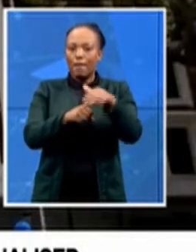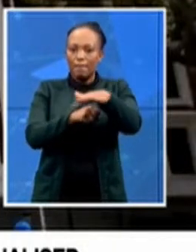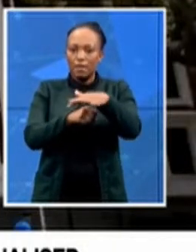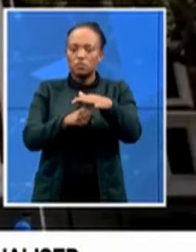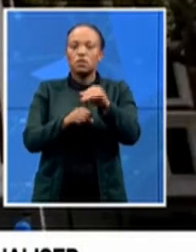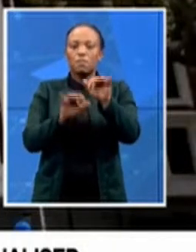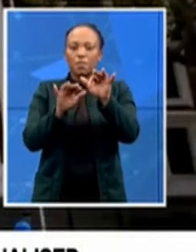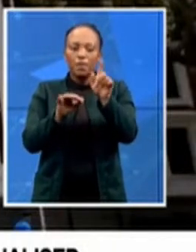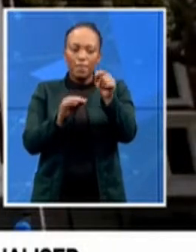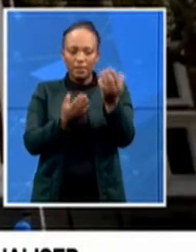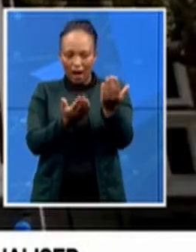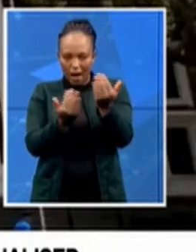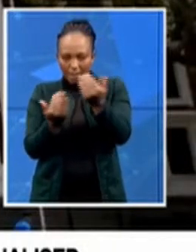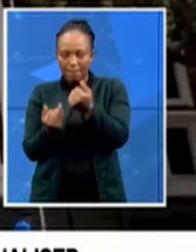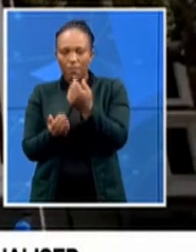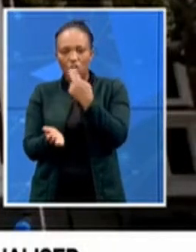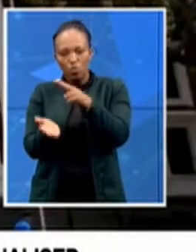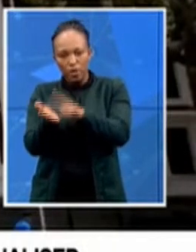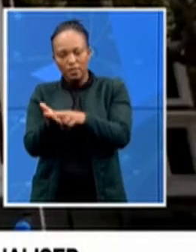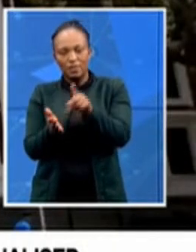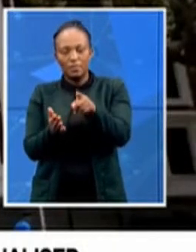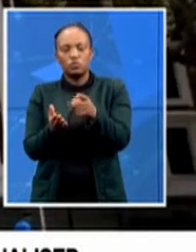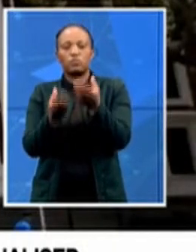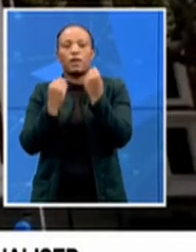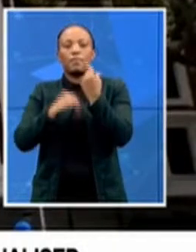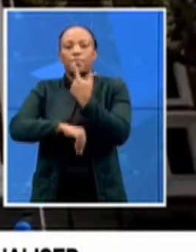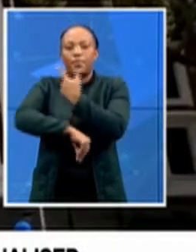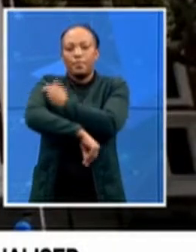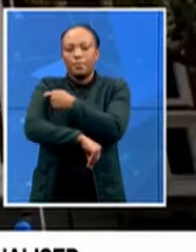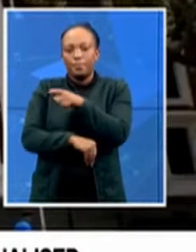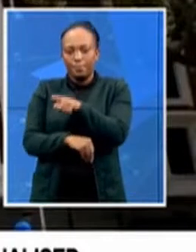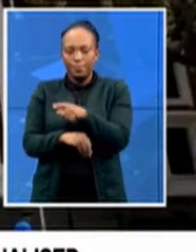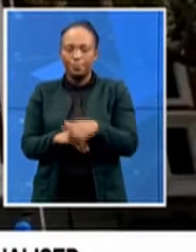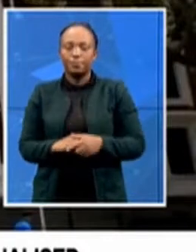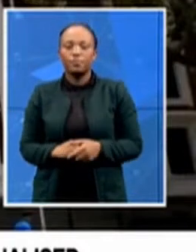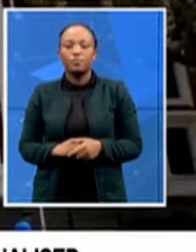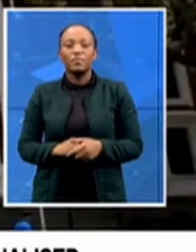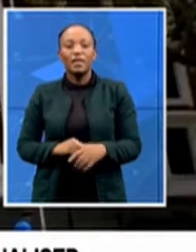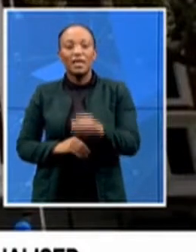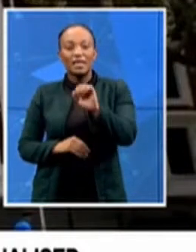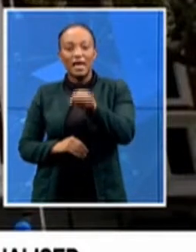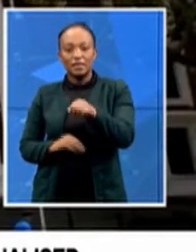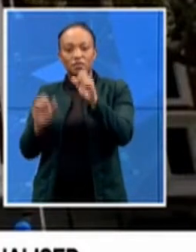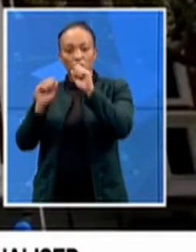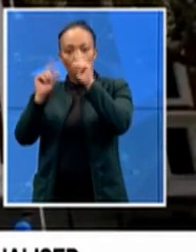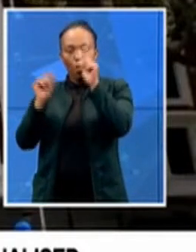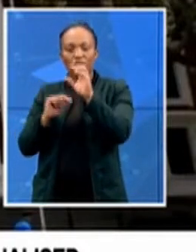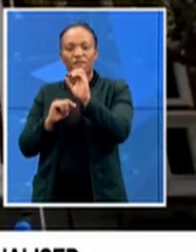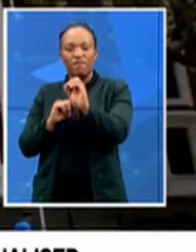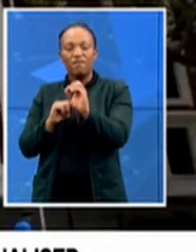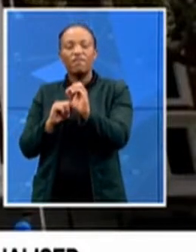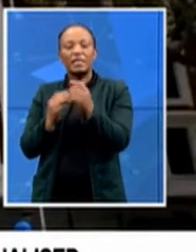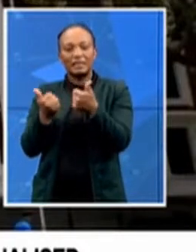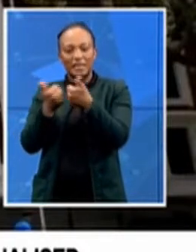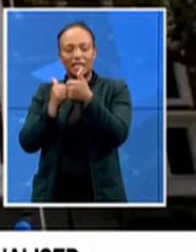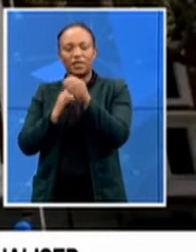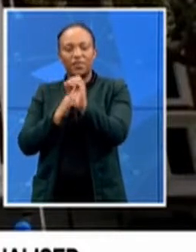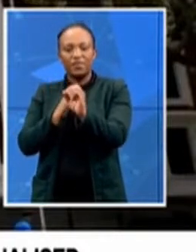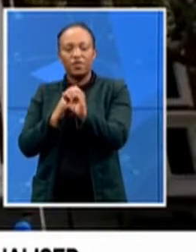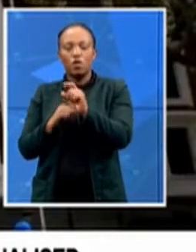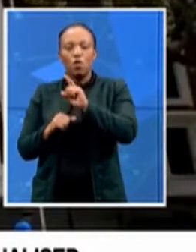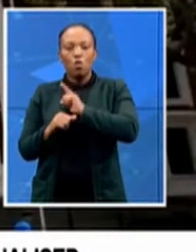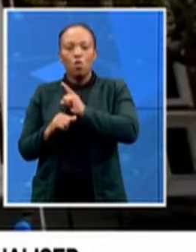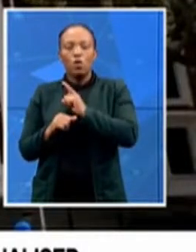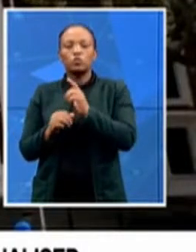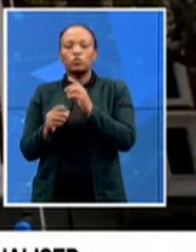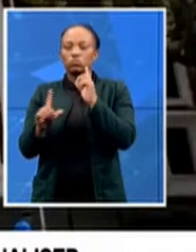vaccinated. We are aware that it's a major challenge in terms of reaching our targets. We are still hopeful with the